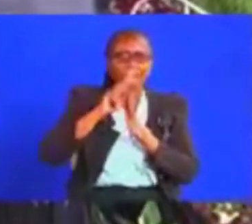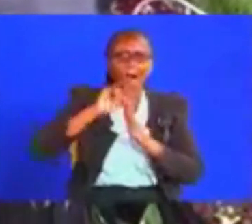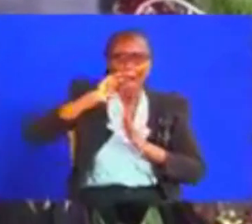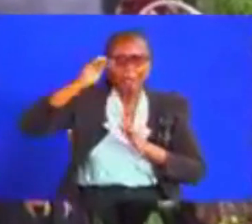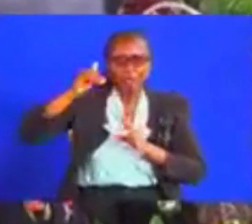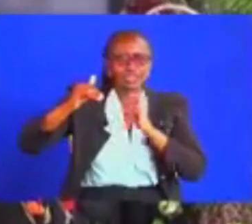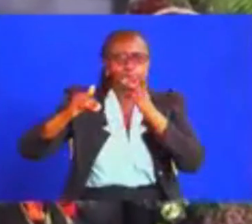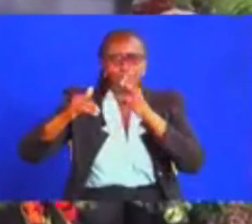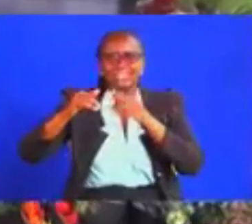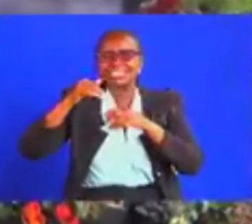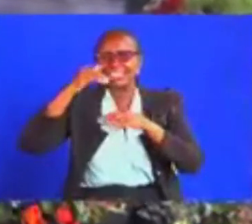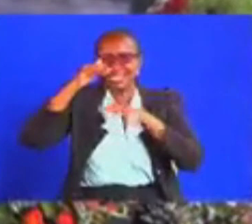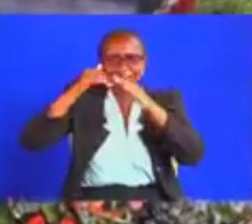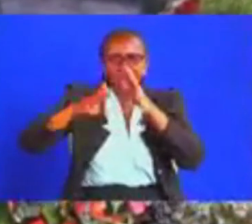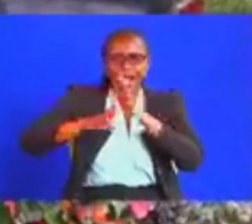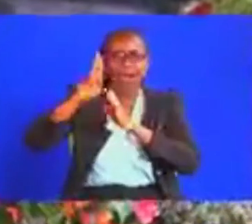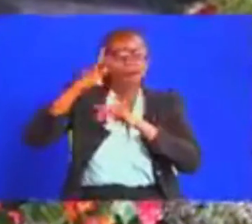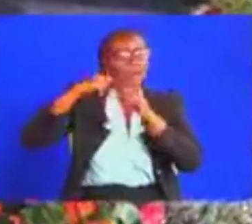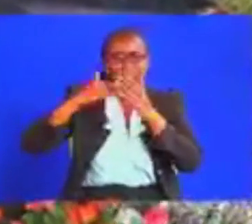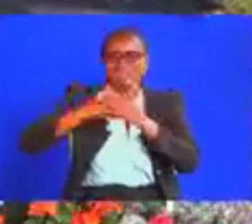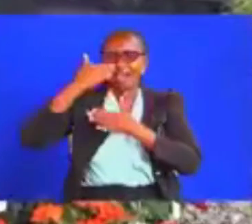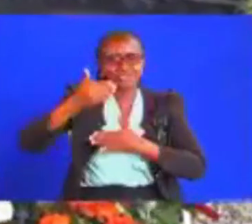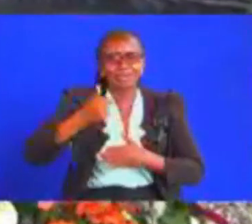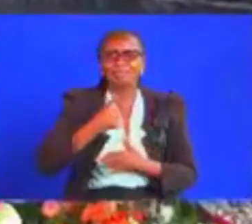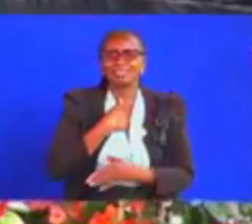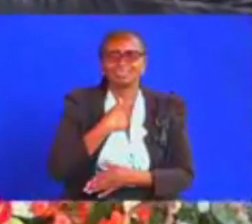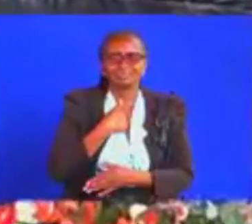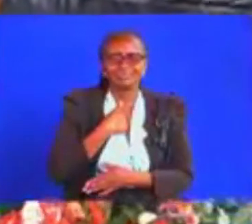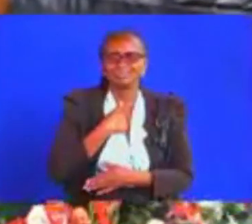up, coming after me.